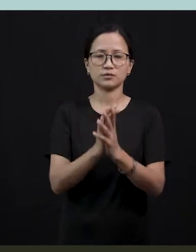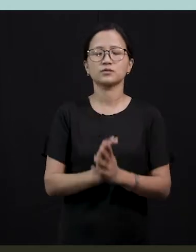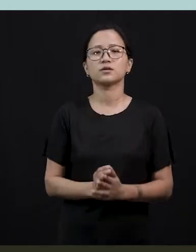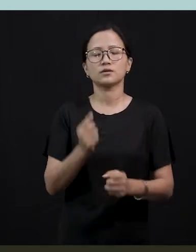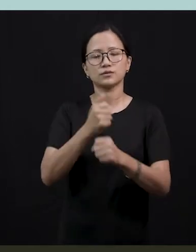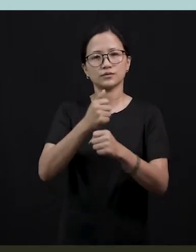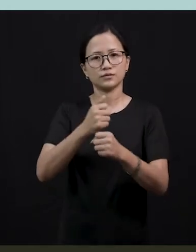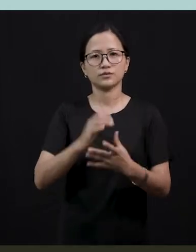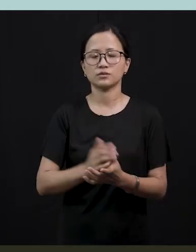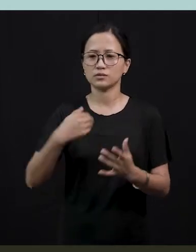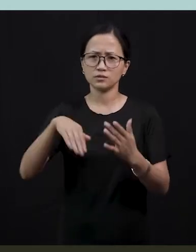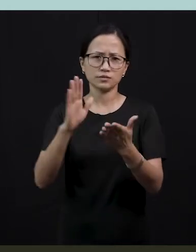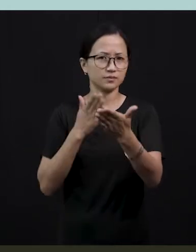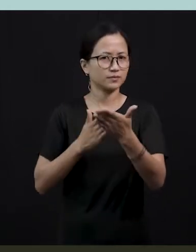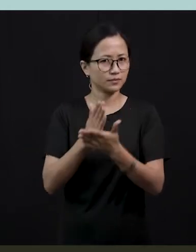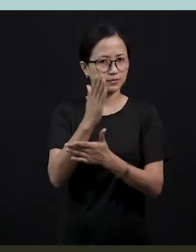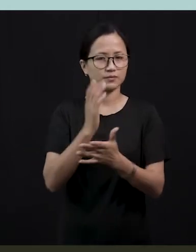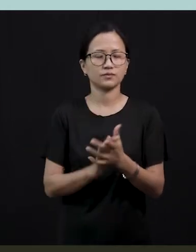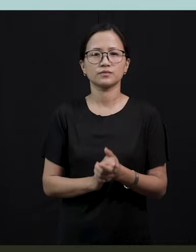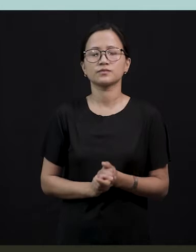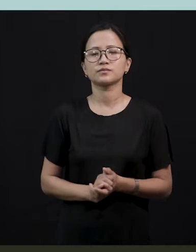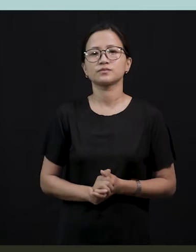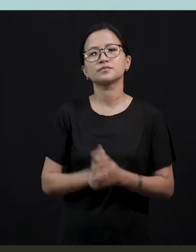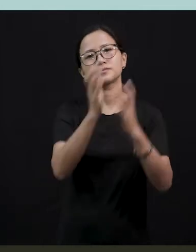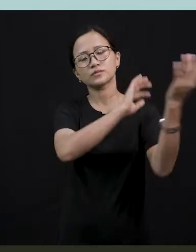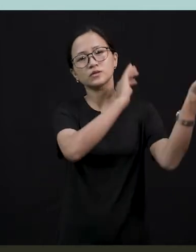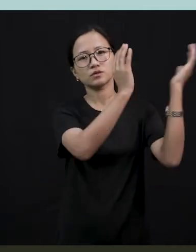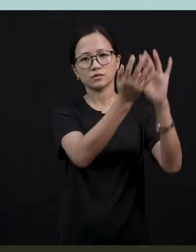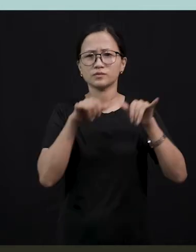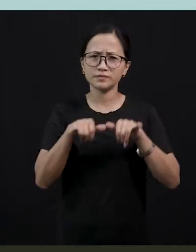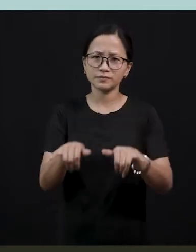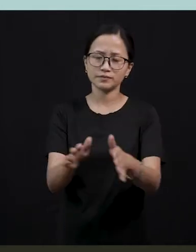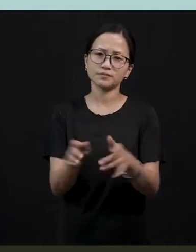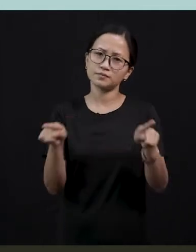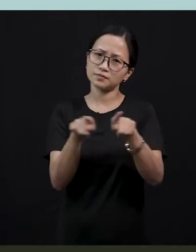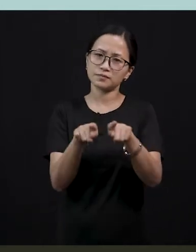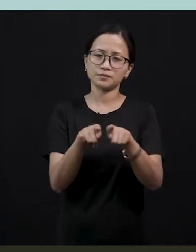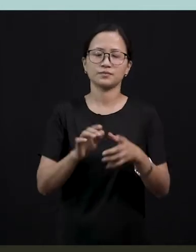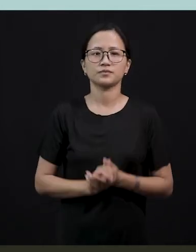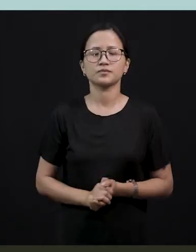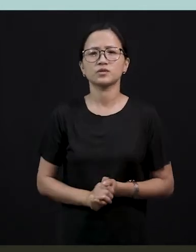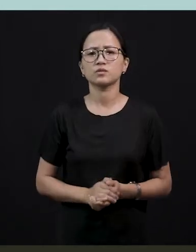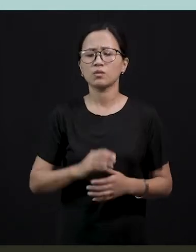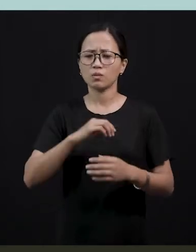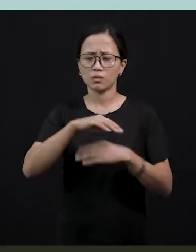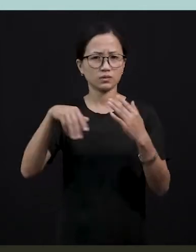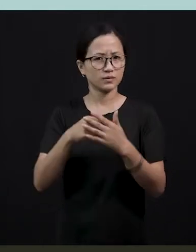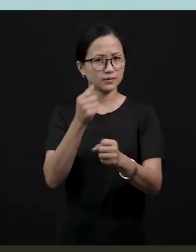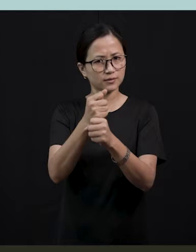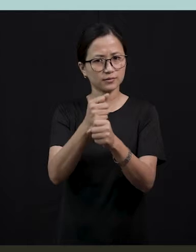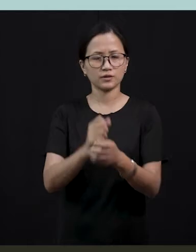government that you go across in the world, it remains the same. So all governments will have